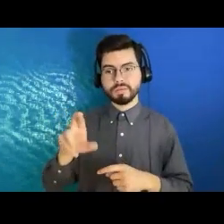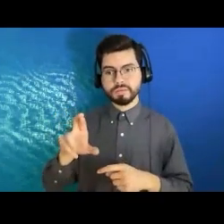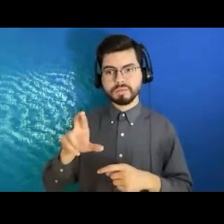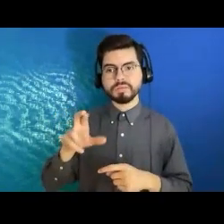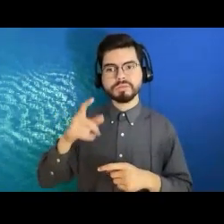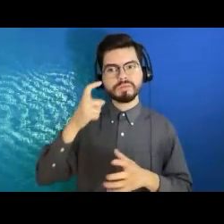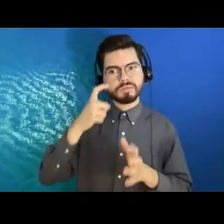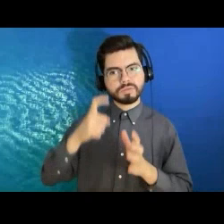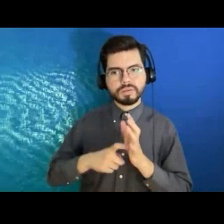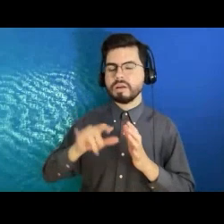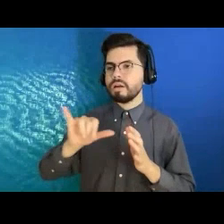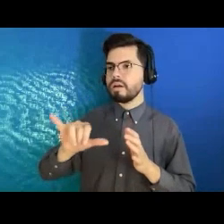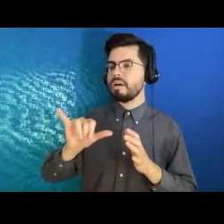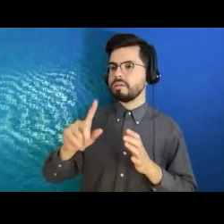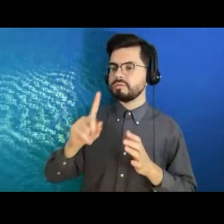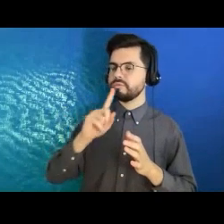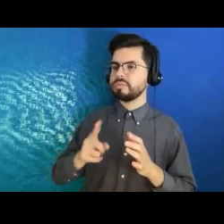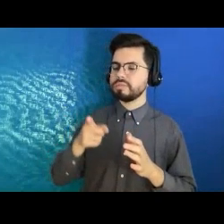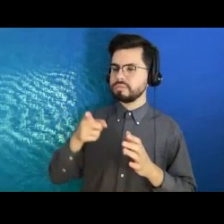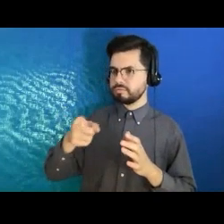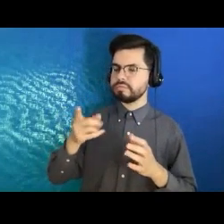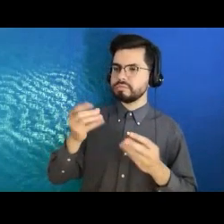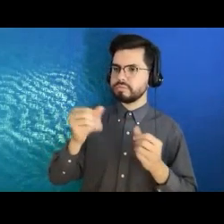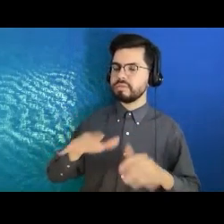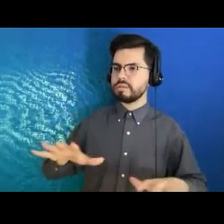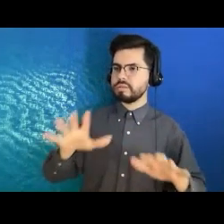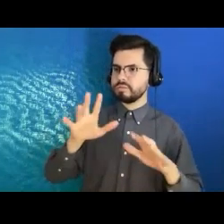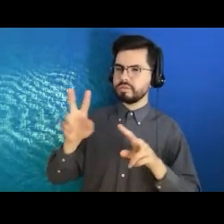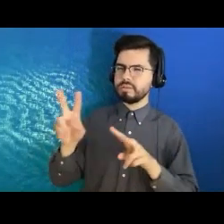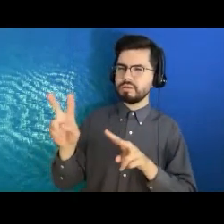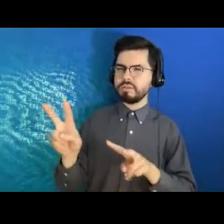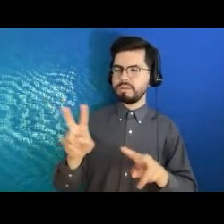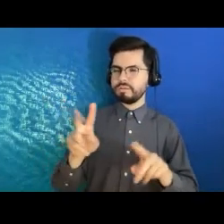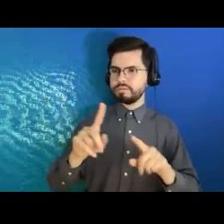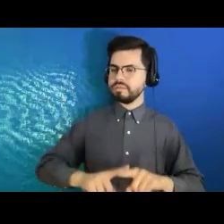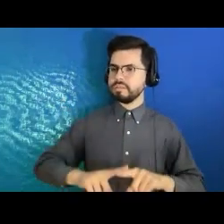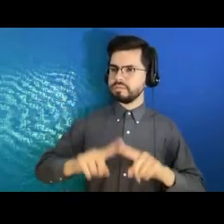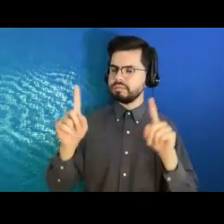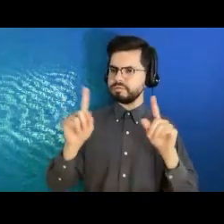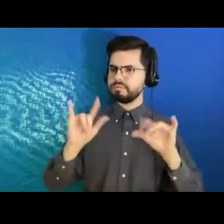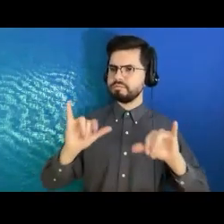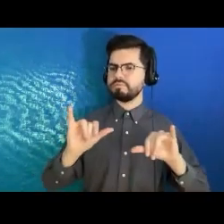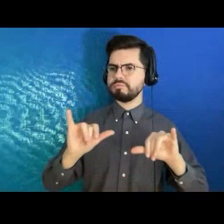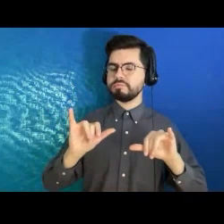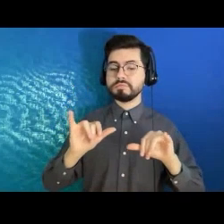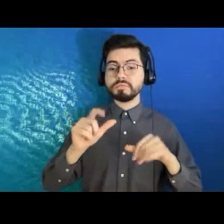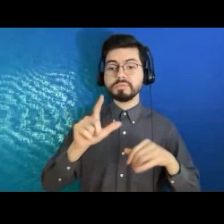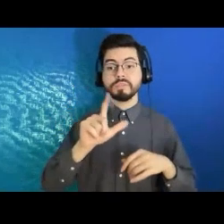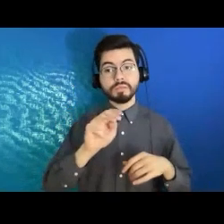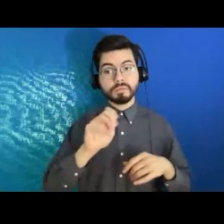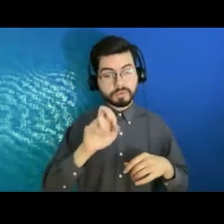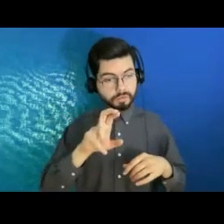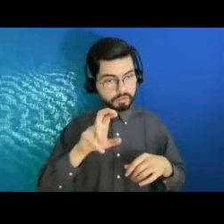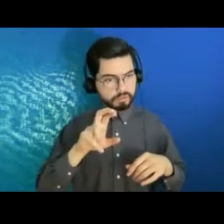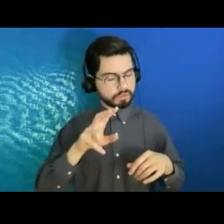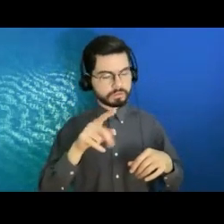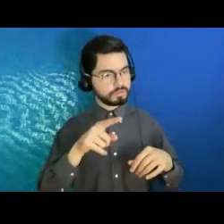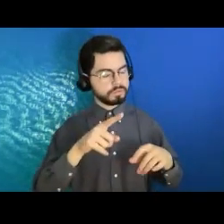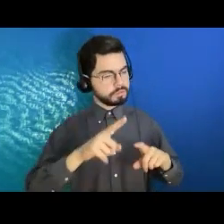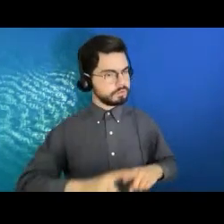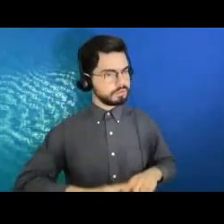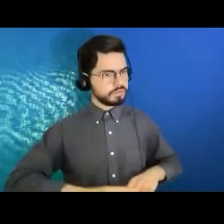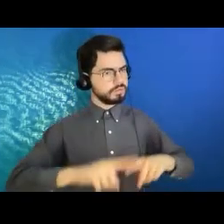different. And then you get all the way to Lamar, and you're like, wow, it looks really different. And then you get just north past Round Prairie, and you're like, it looks really different again.